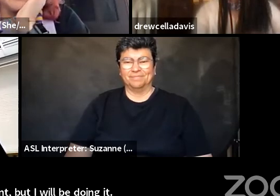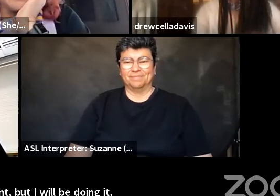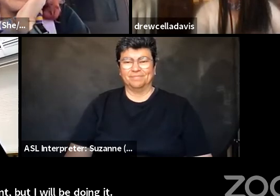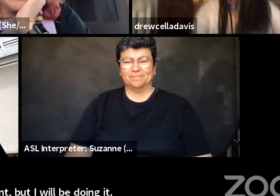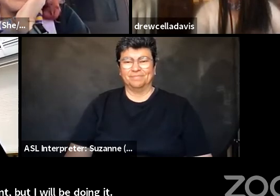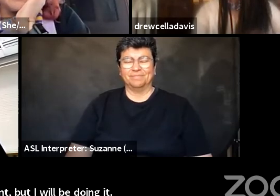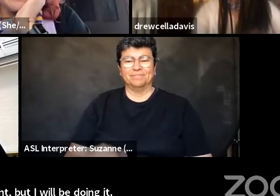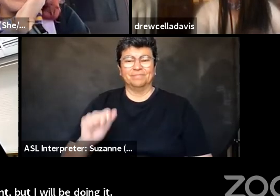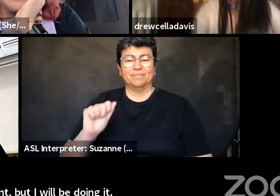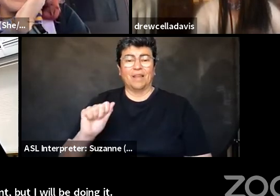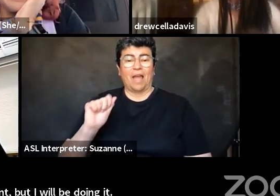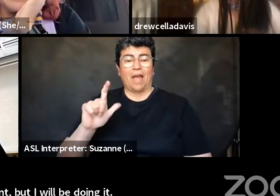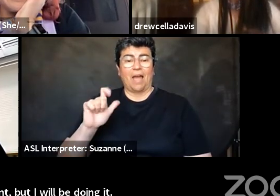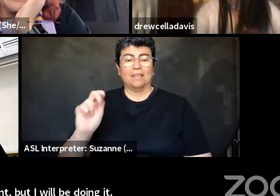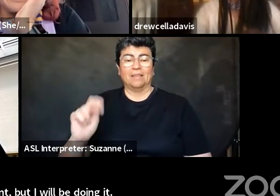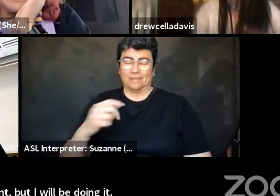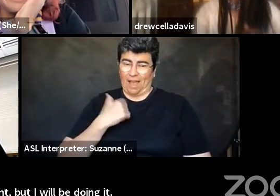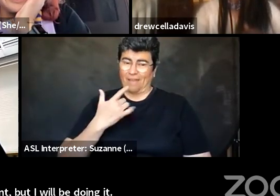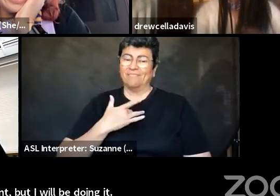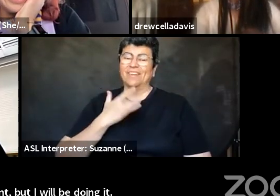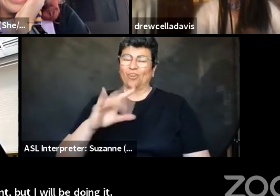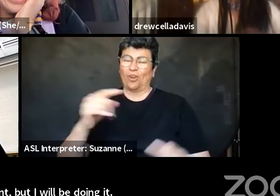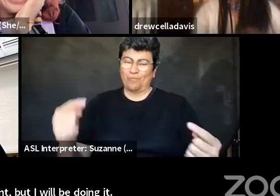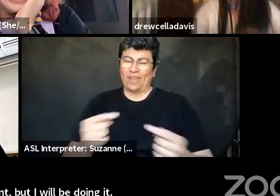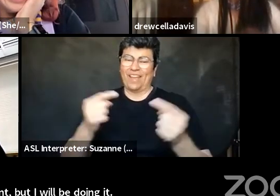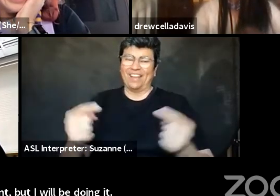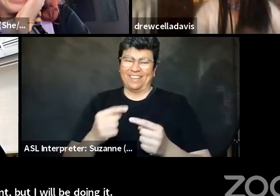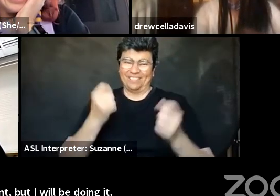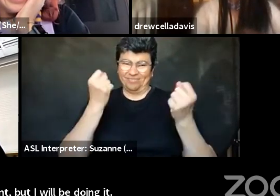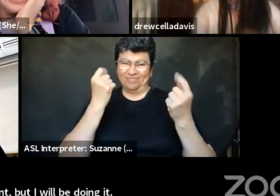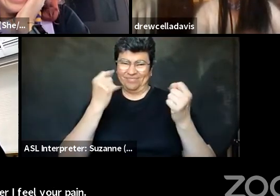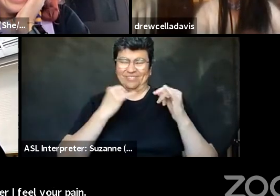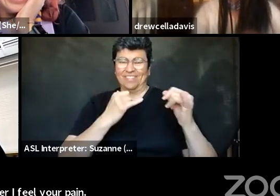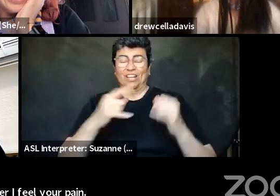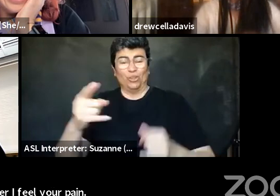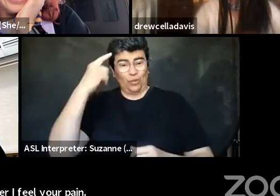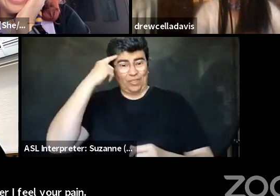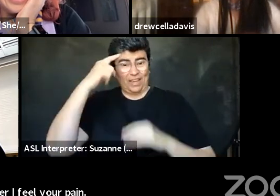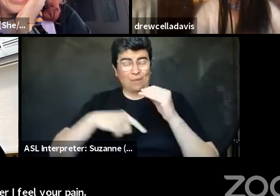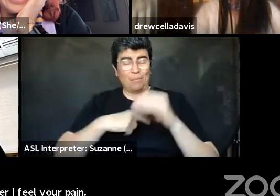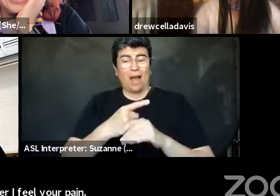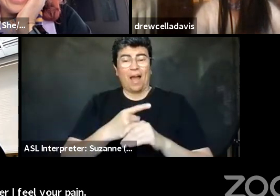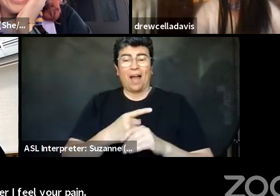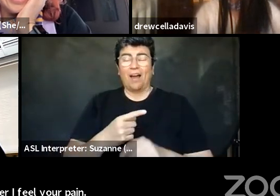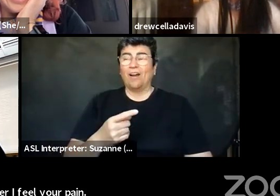Alan, I feel your pain as you think about